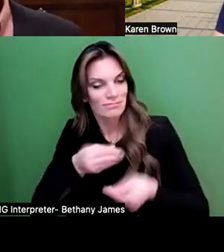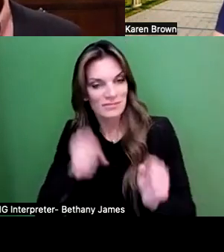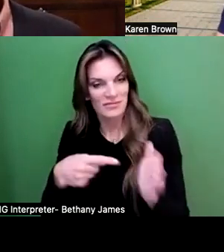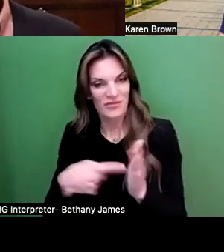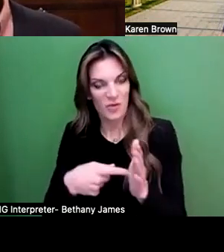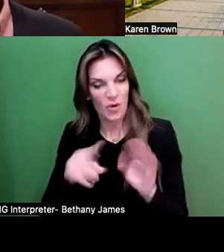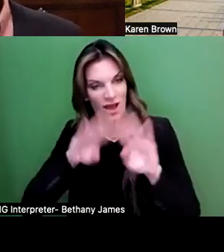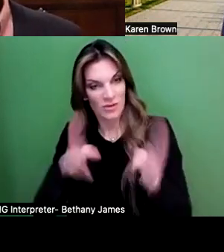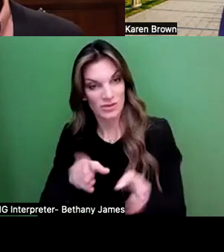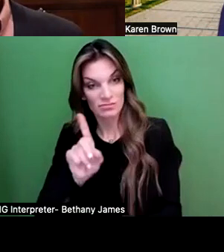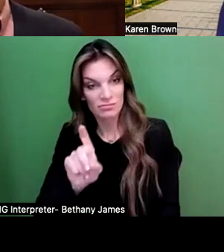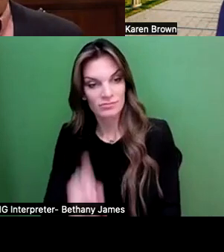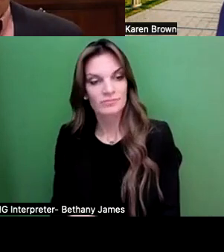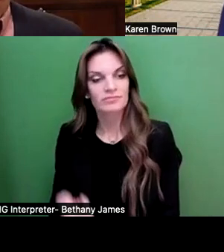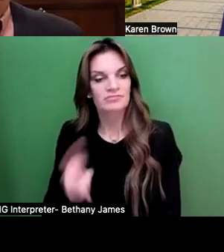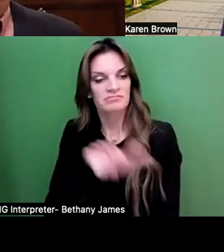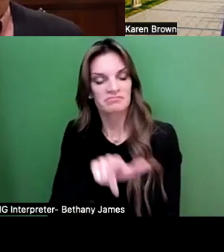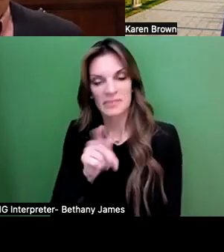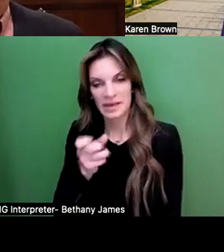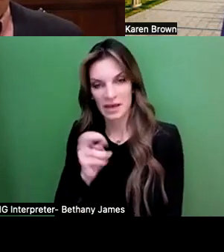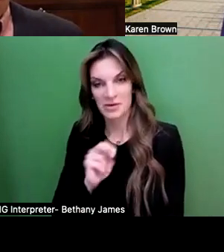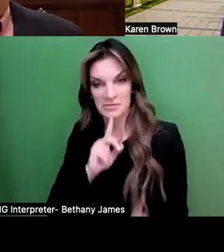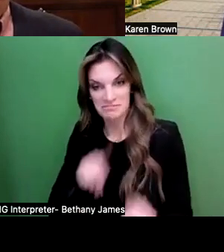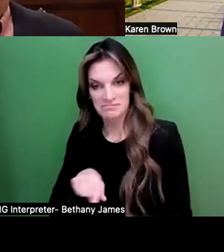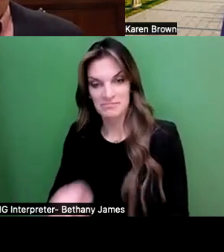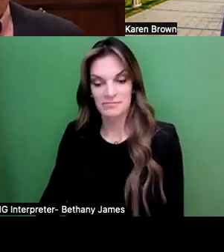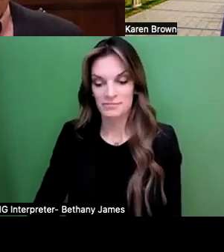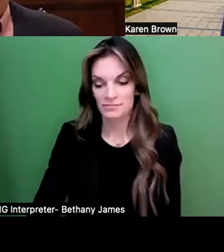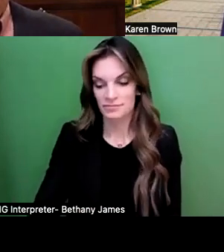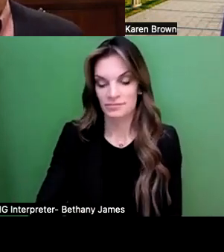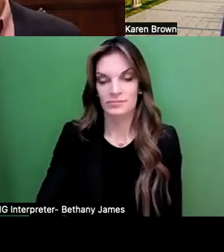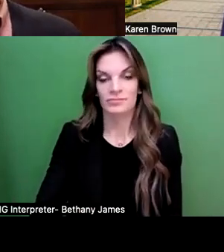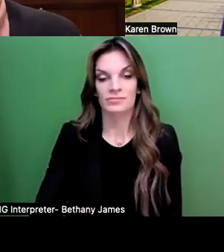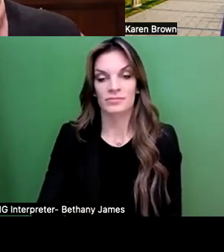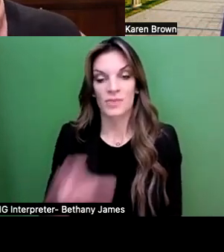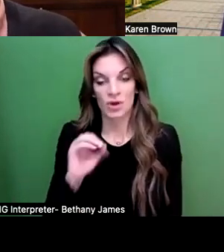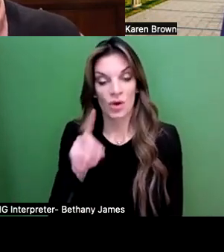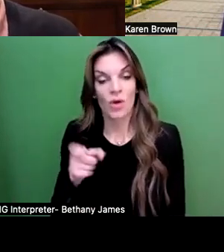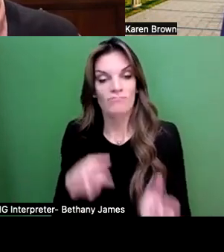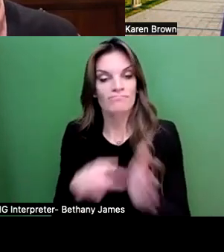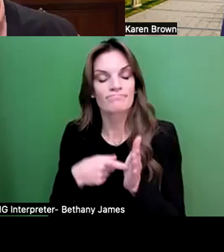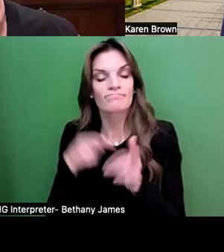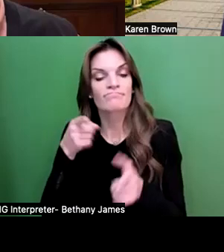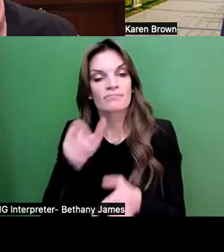So our code requires that 10% of larger developments